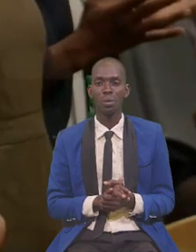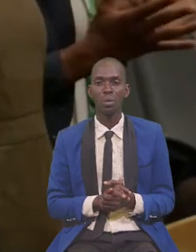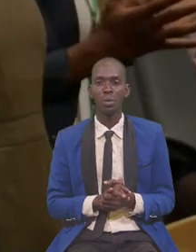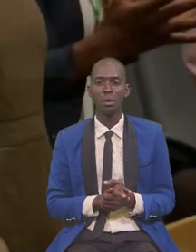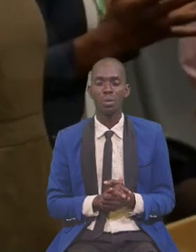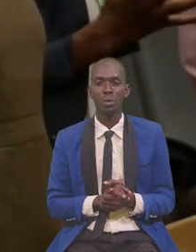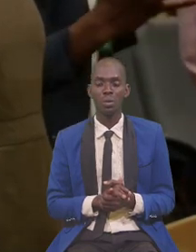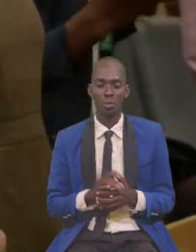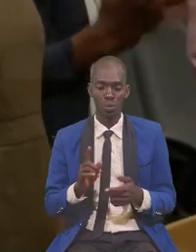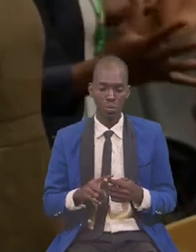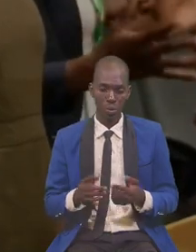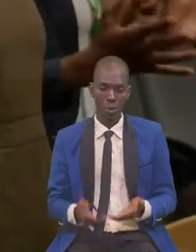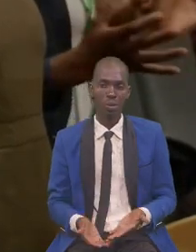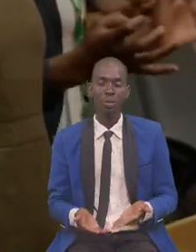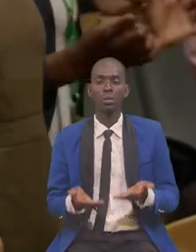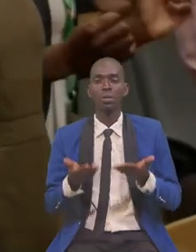To rise,